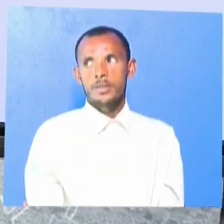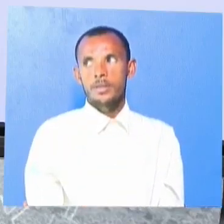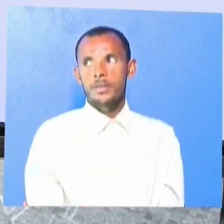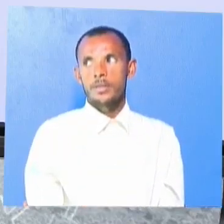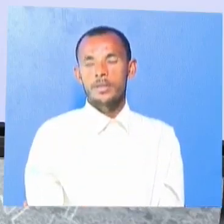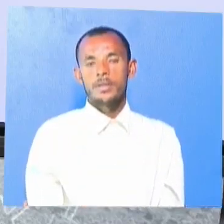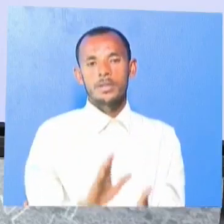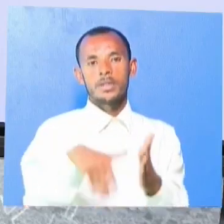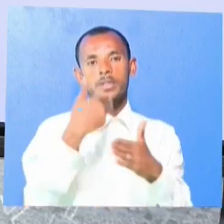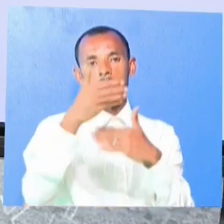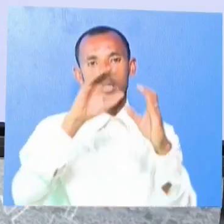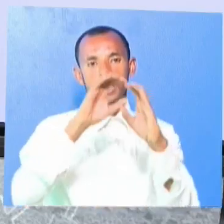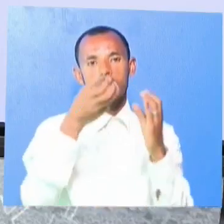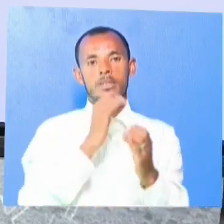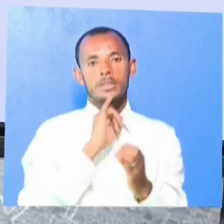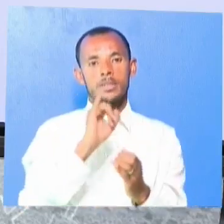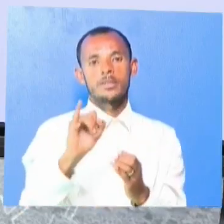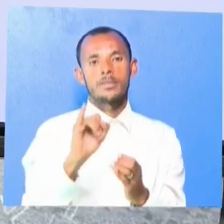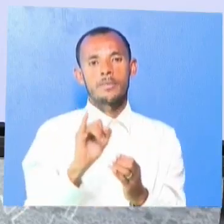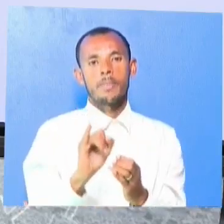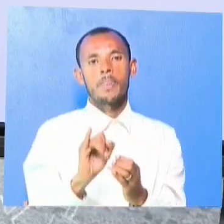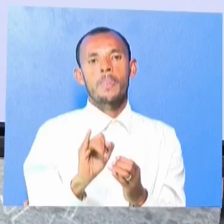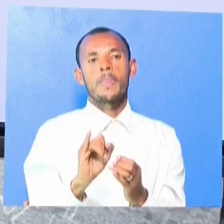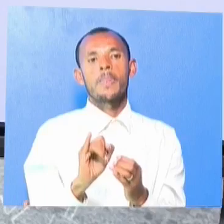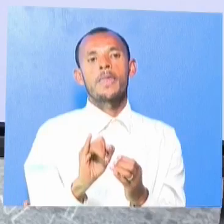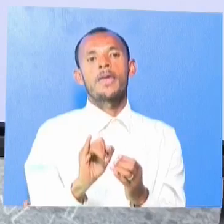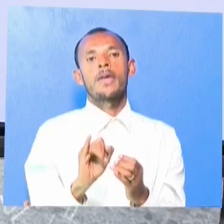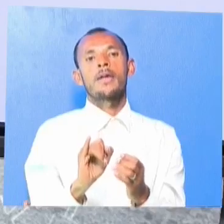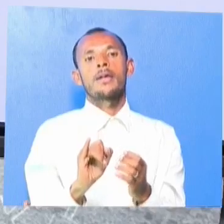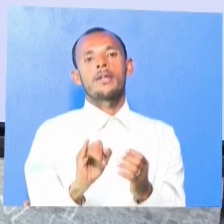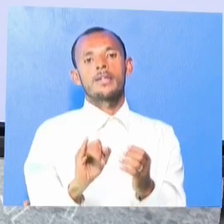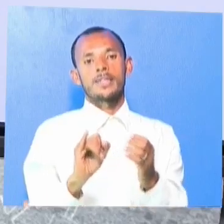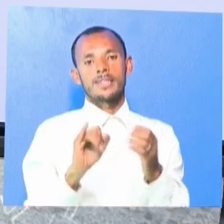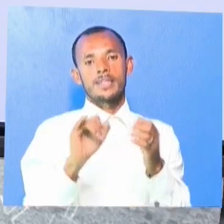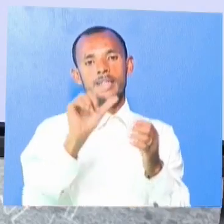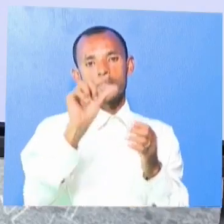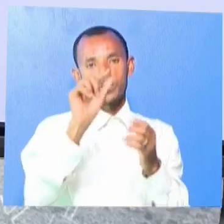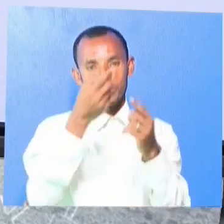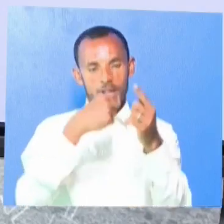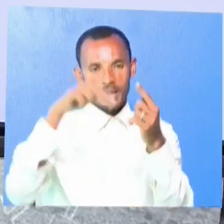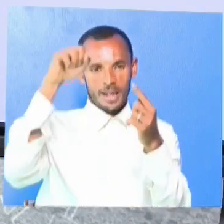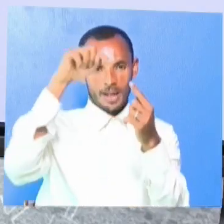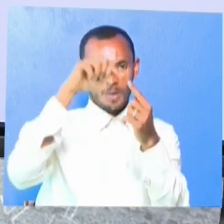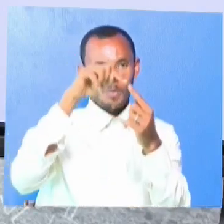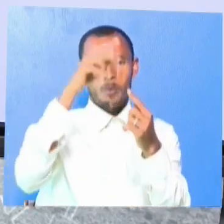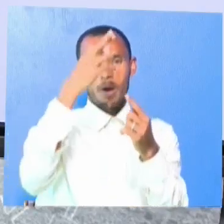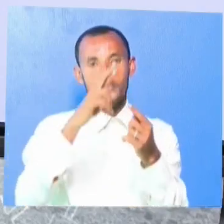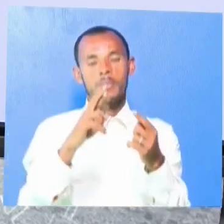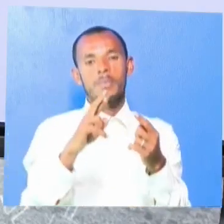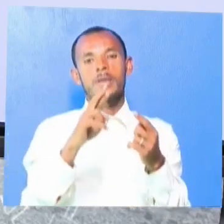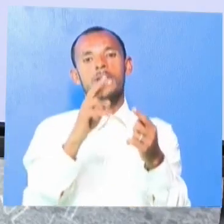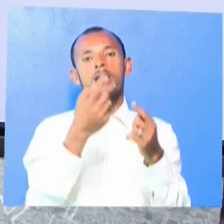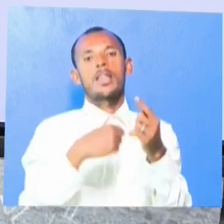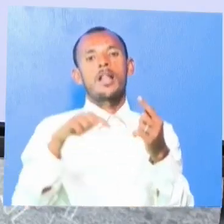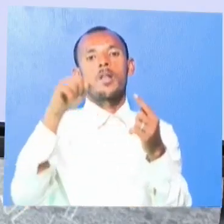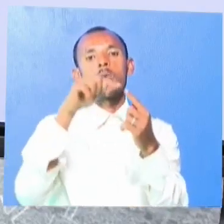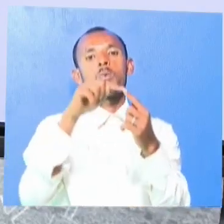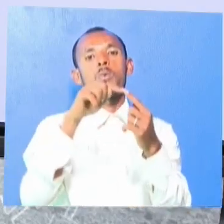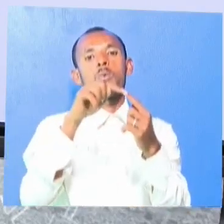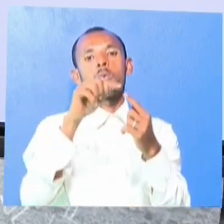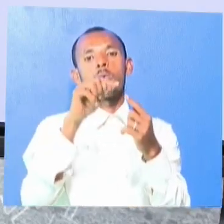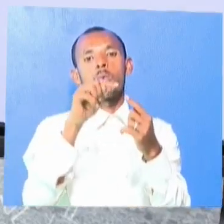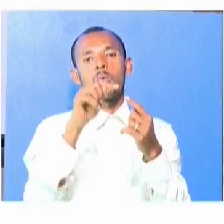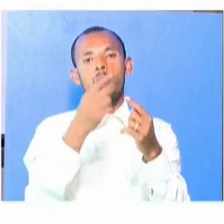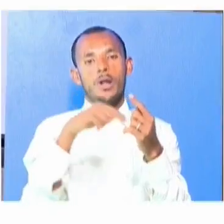The next section is ascending and descending order of numbers. Ascending and